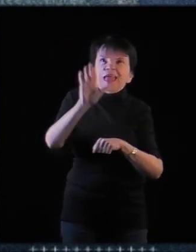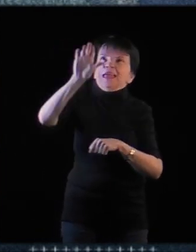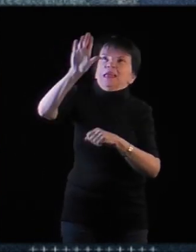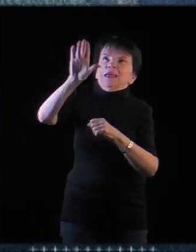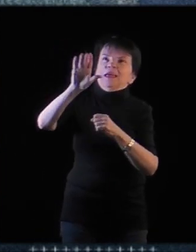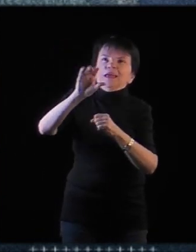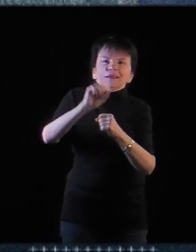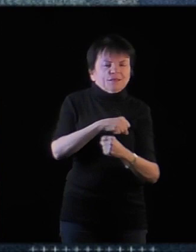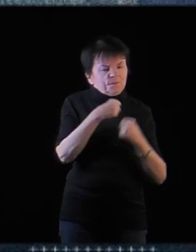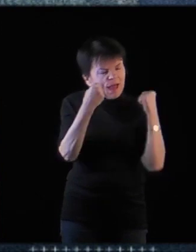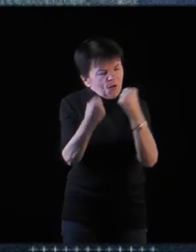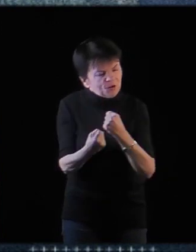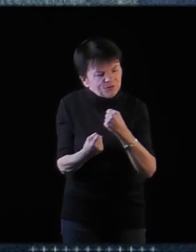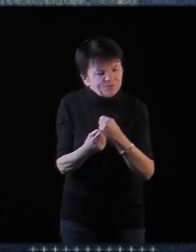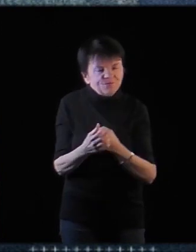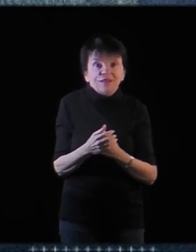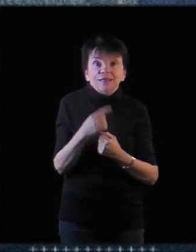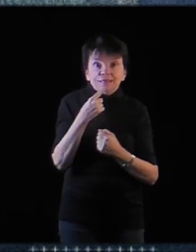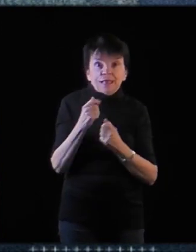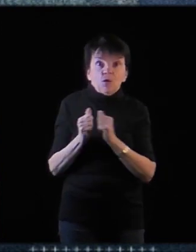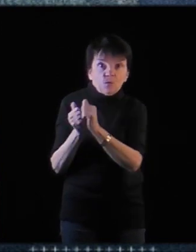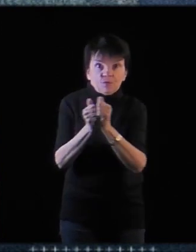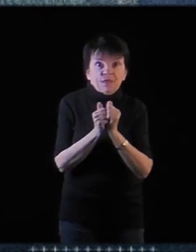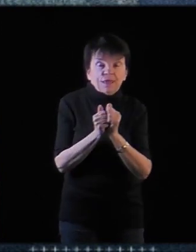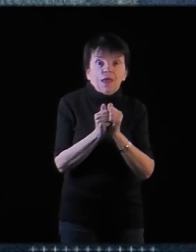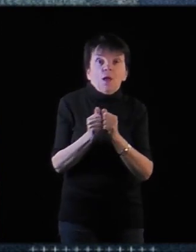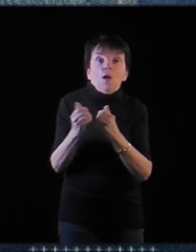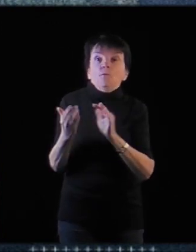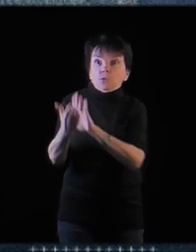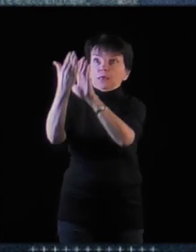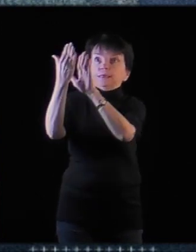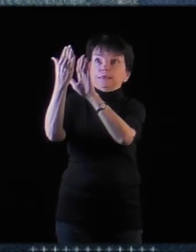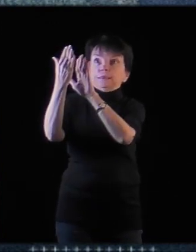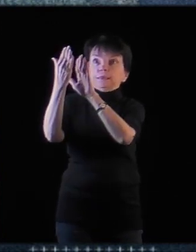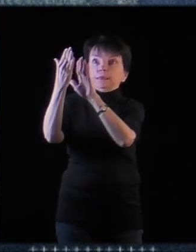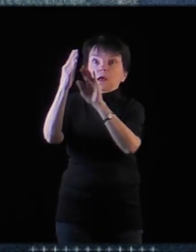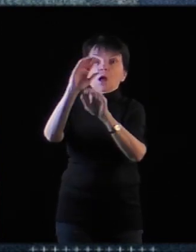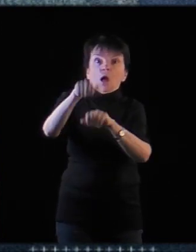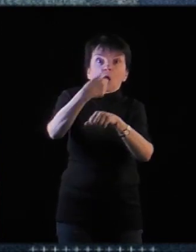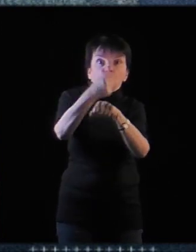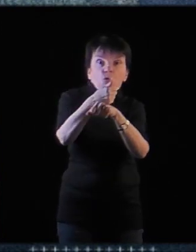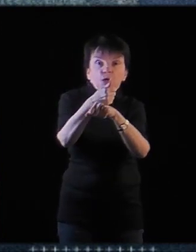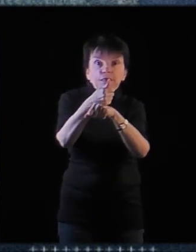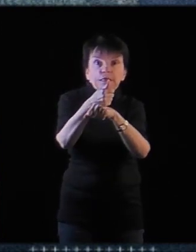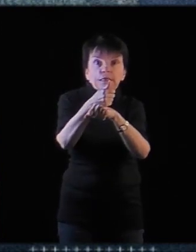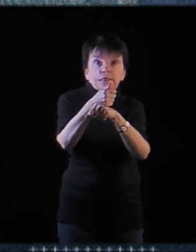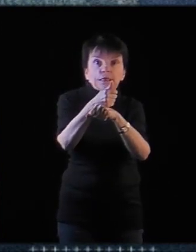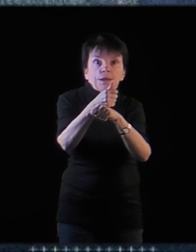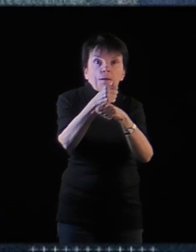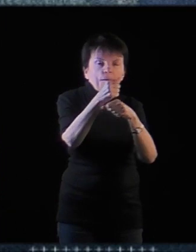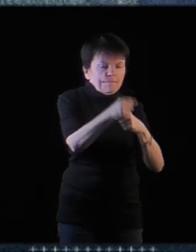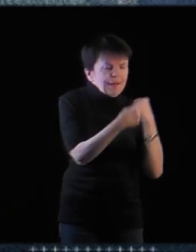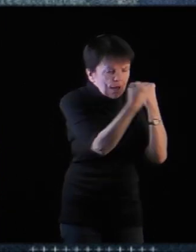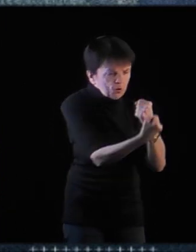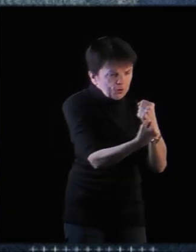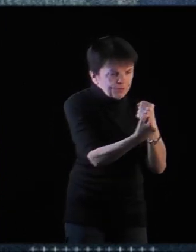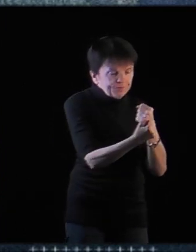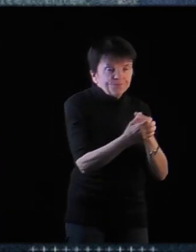power. Say it with me. Presence, authority, and